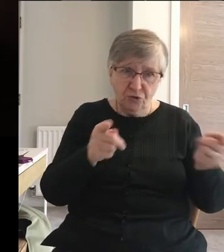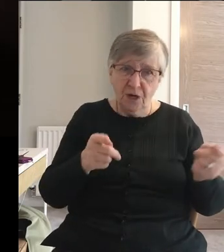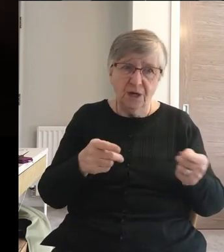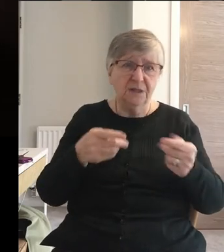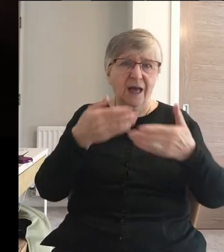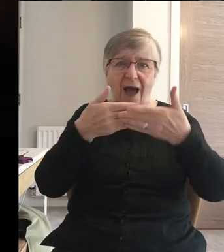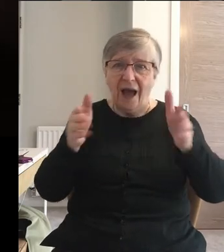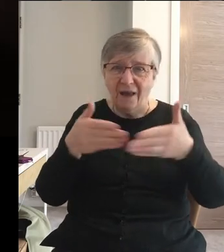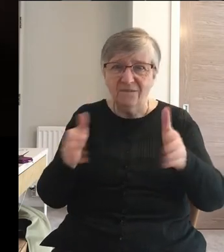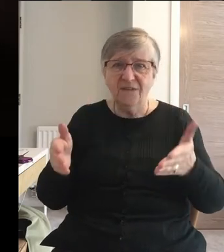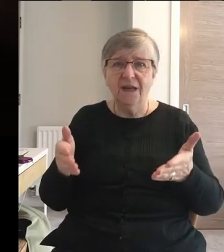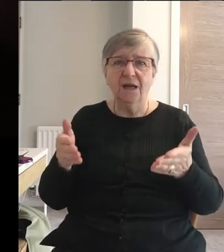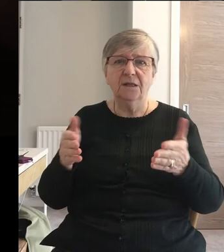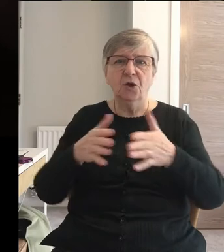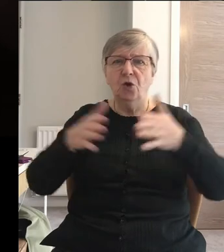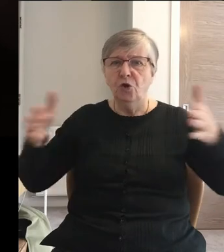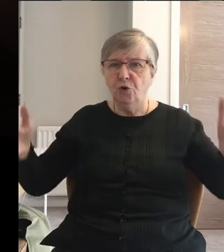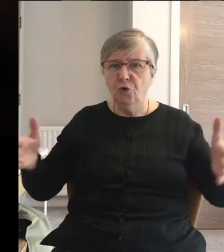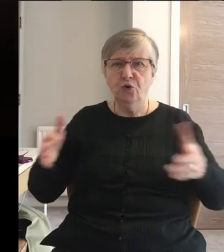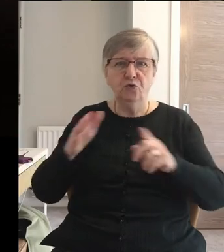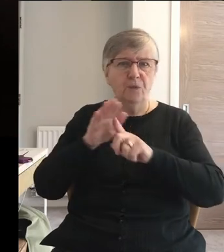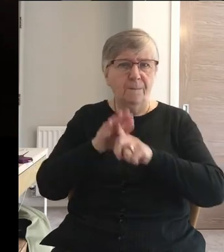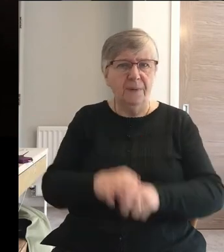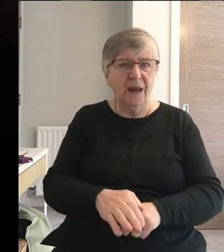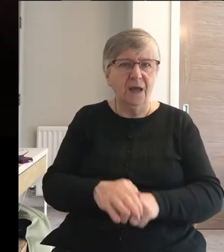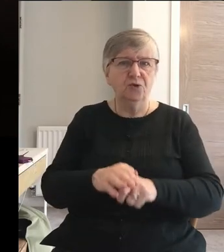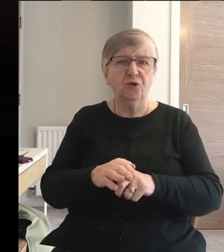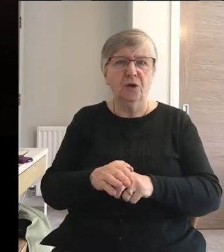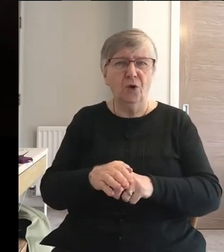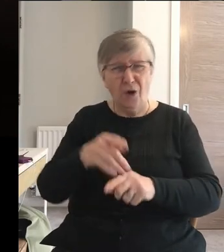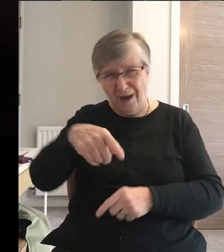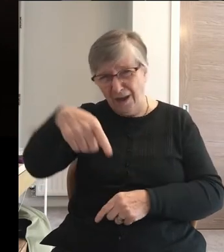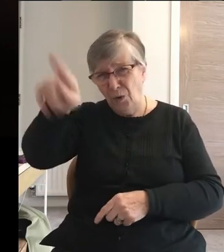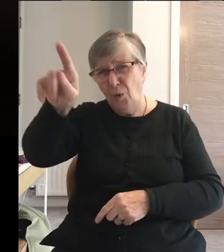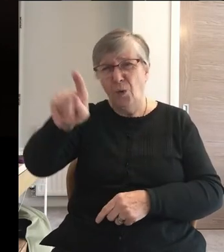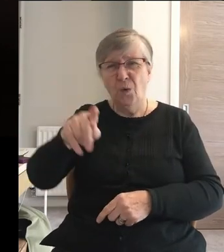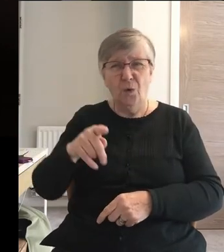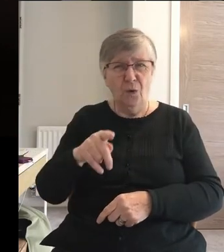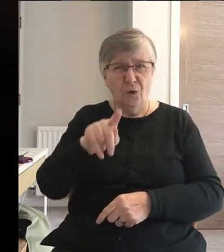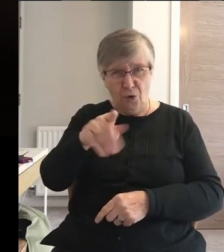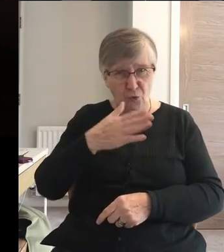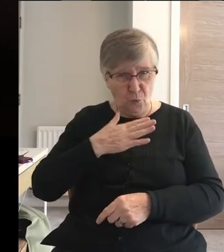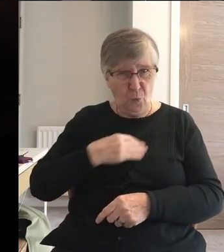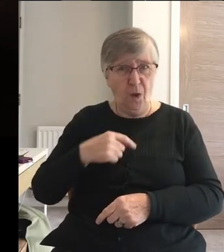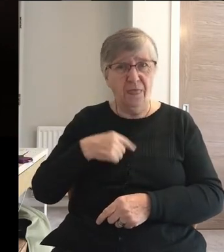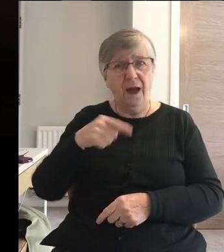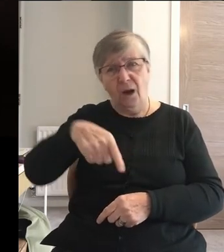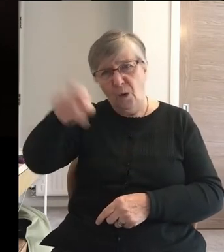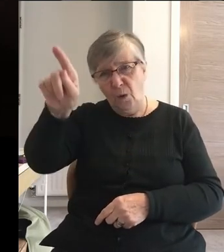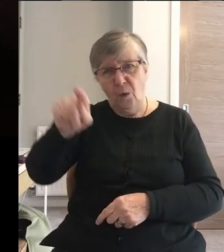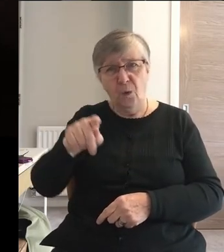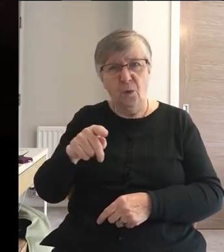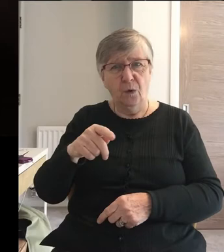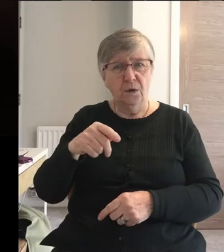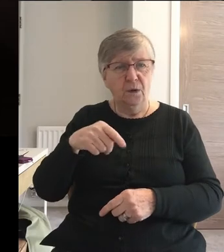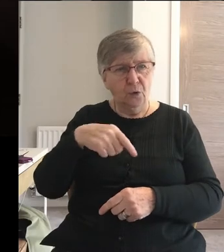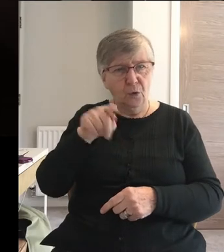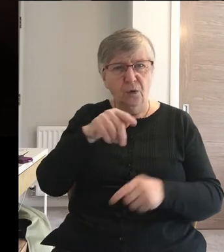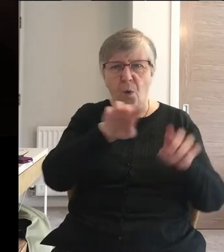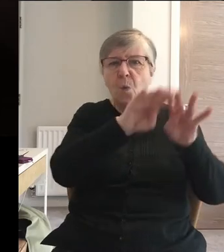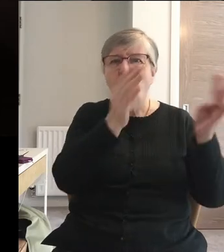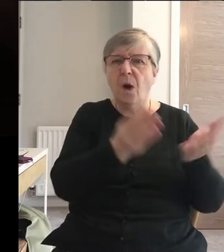of advertising, with huge peer pressure and so on, all pulling us in a world's direction, not a